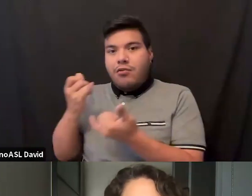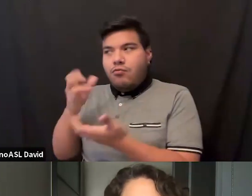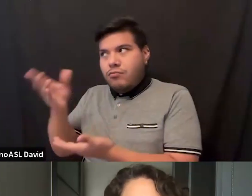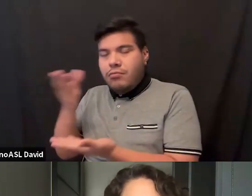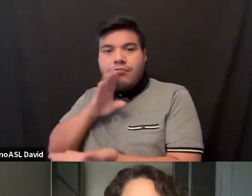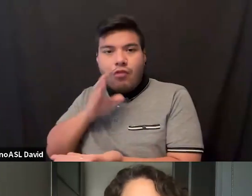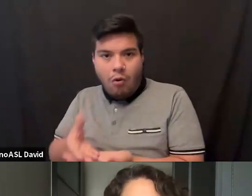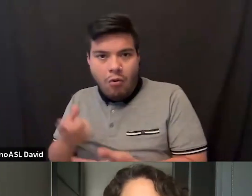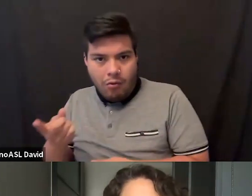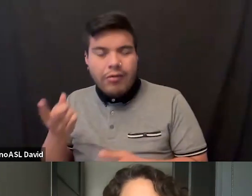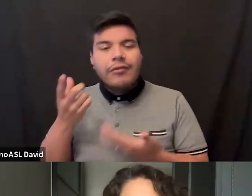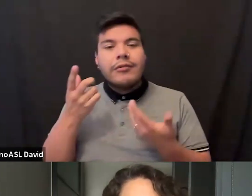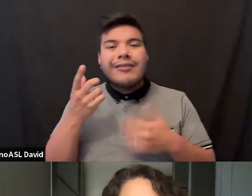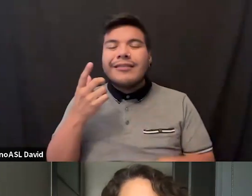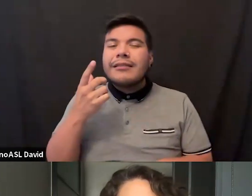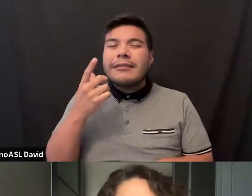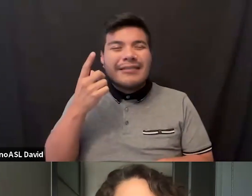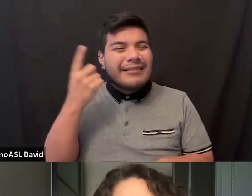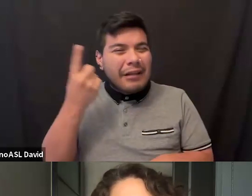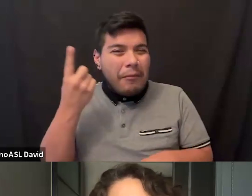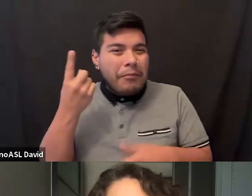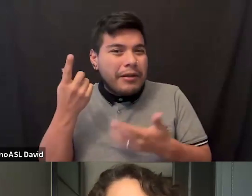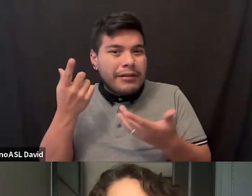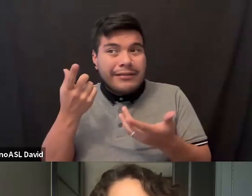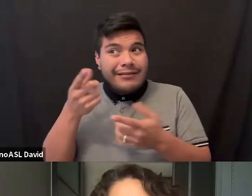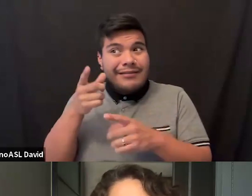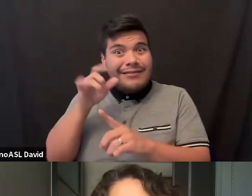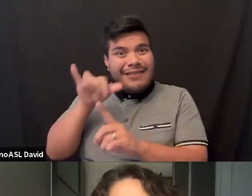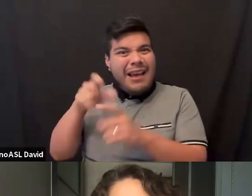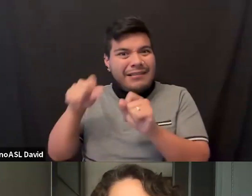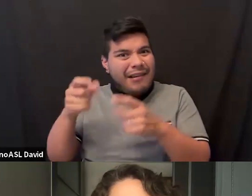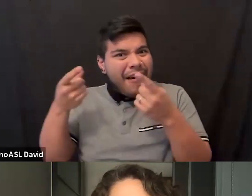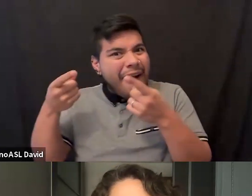something that's really common, you know, it's happened to many women around the world,